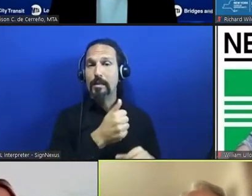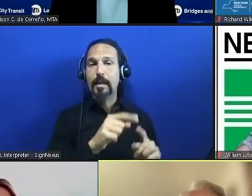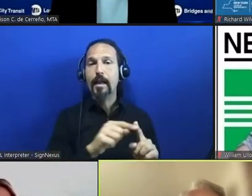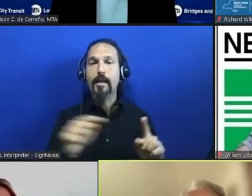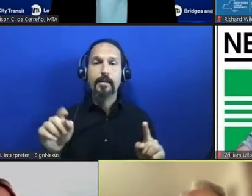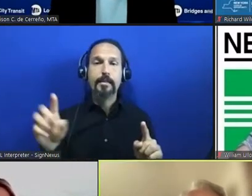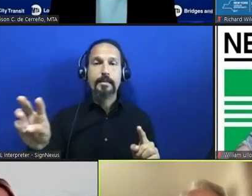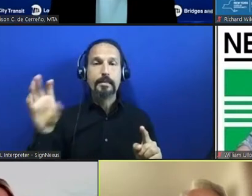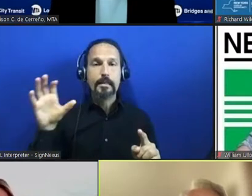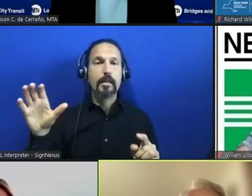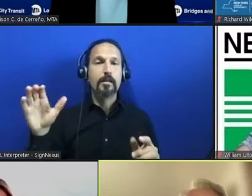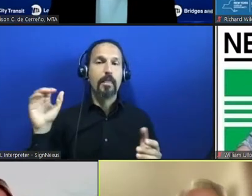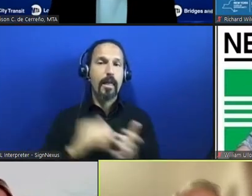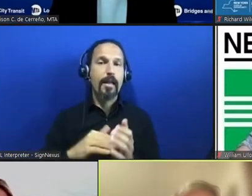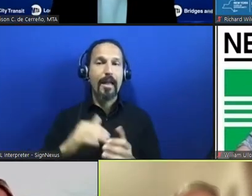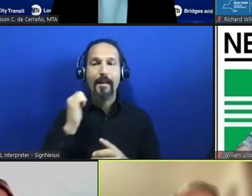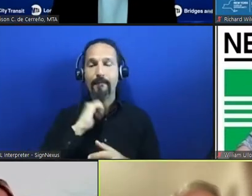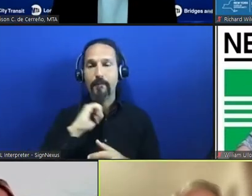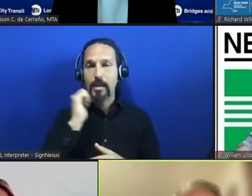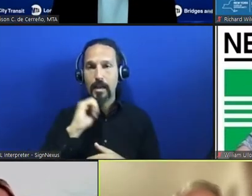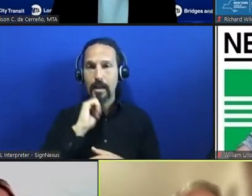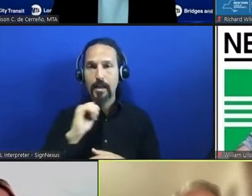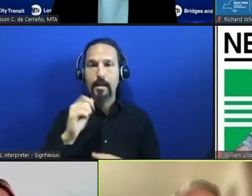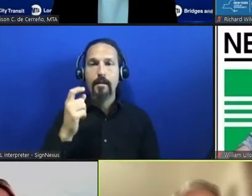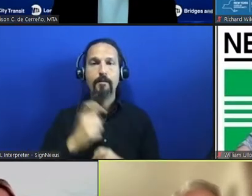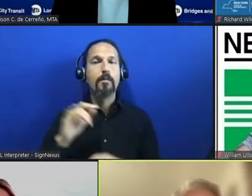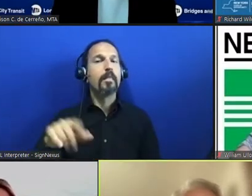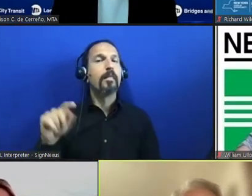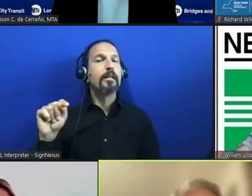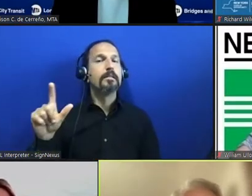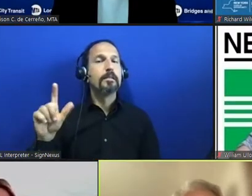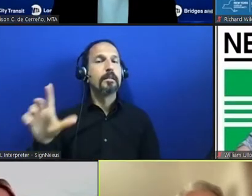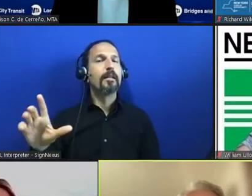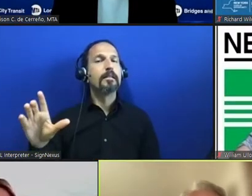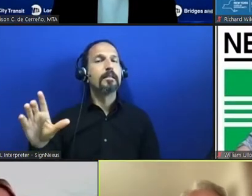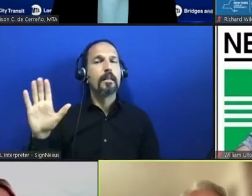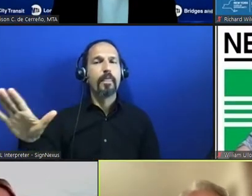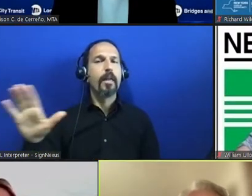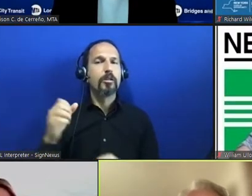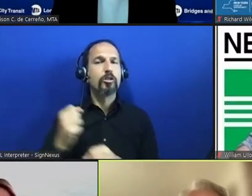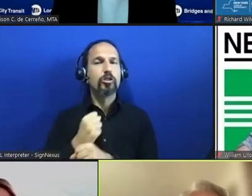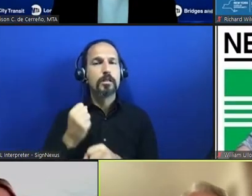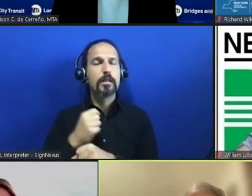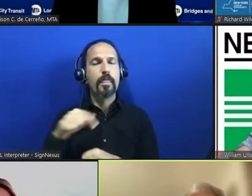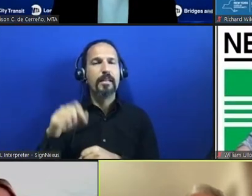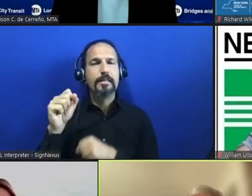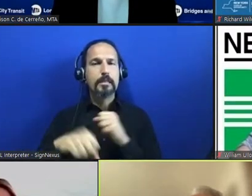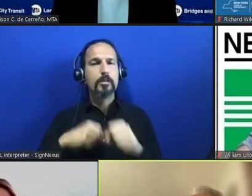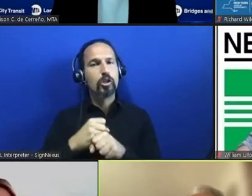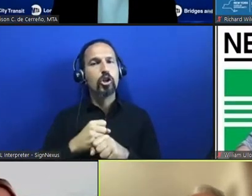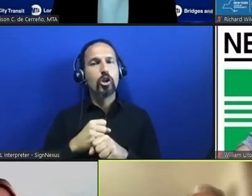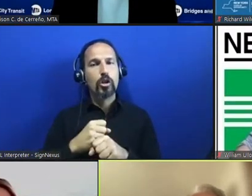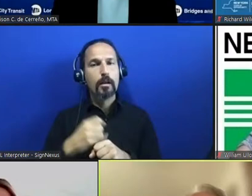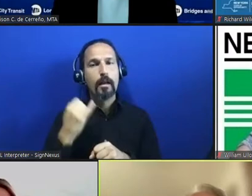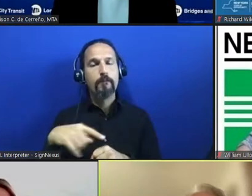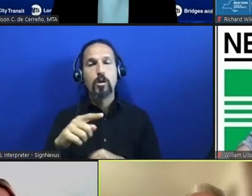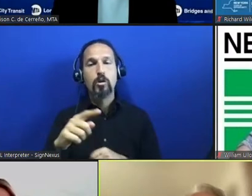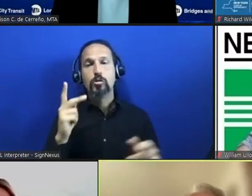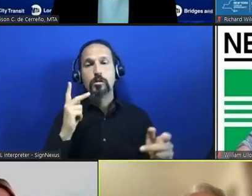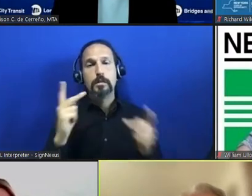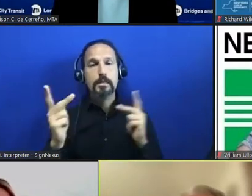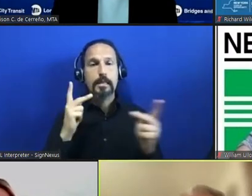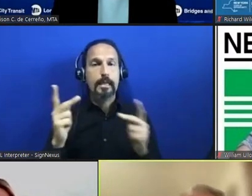600 000 per day according to the TLC's own statistics this year so if you walk around